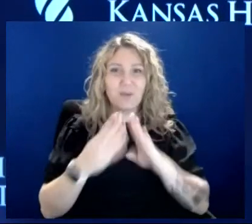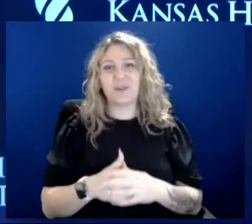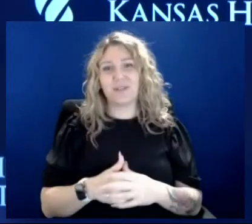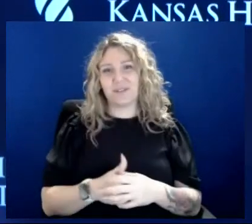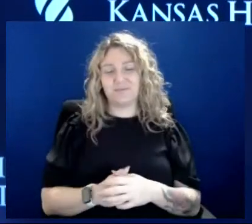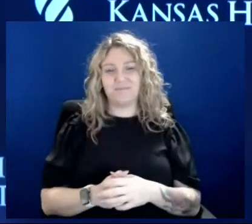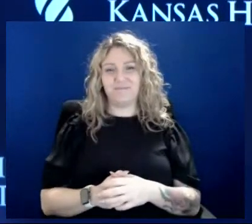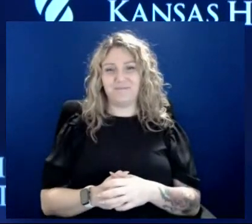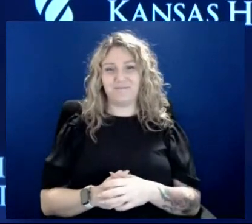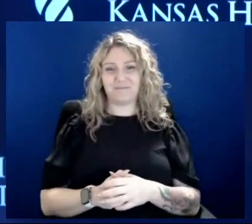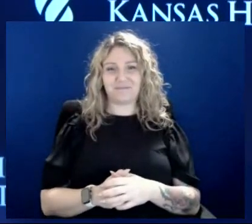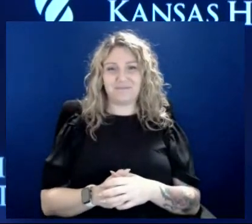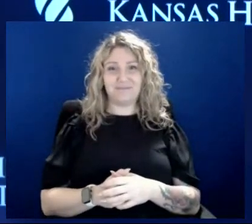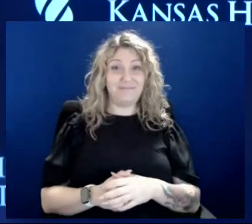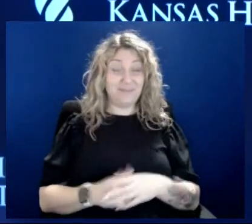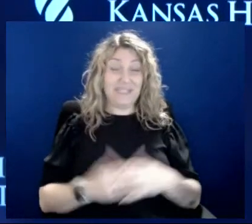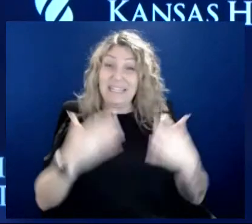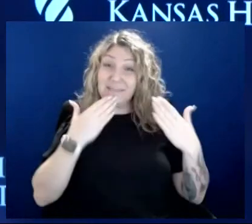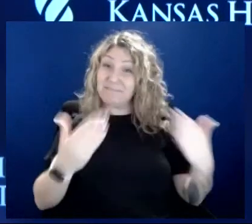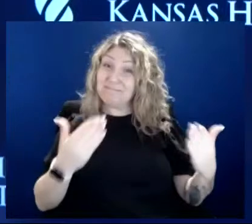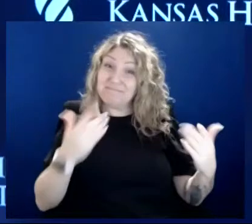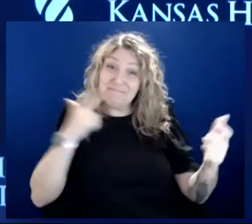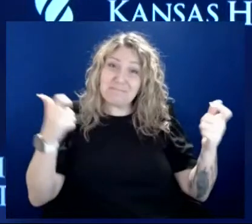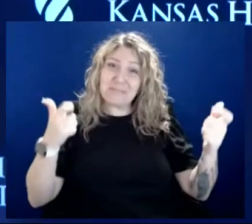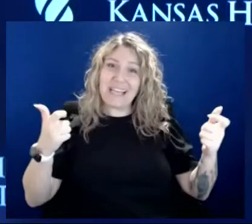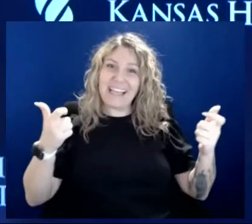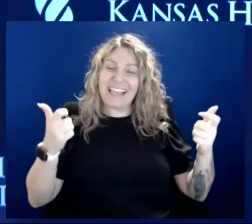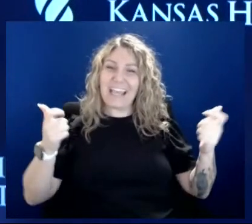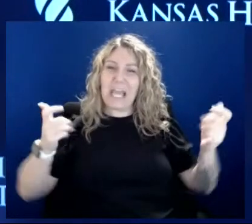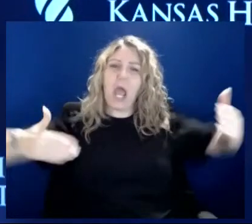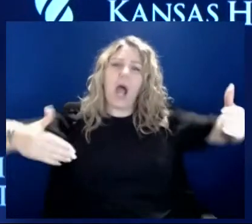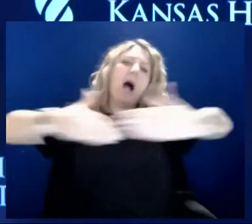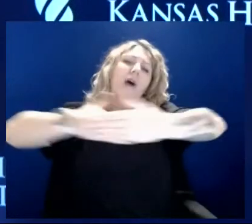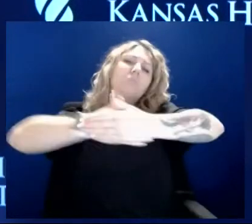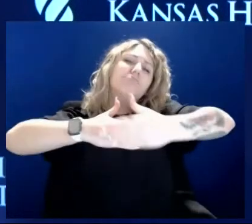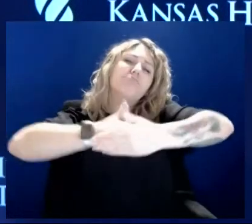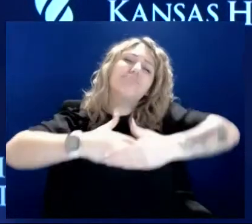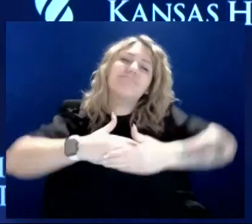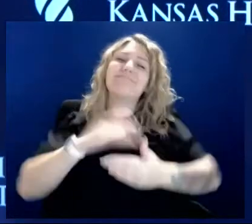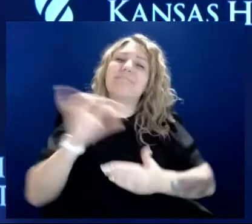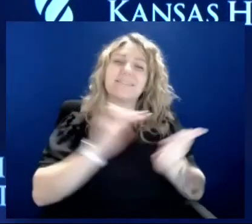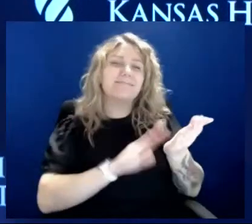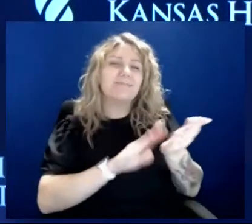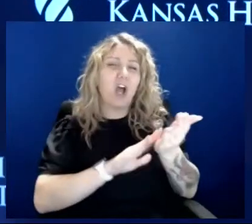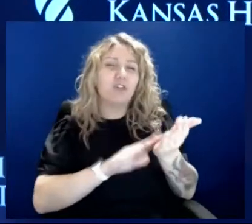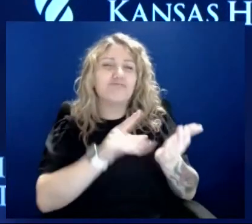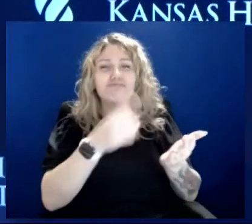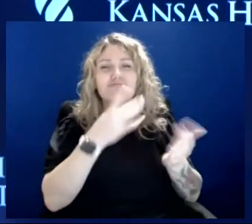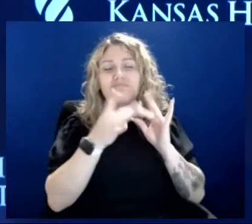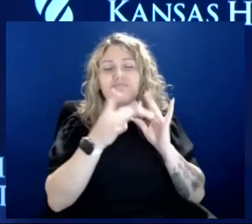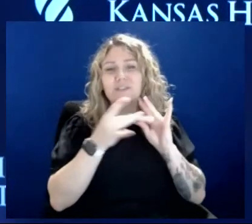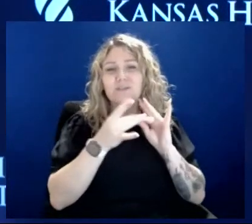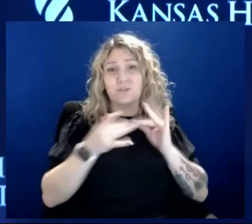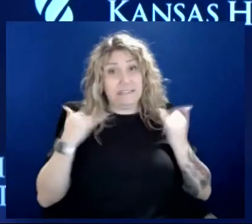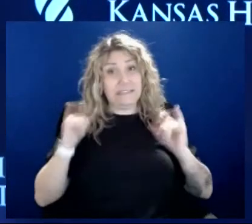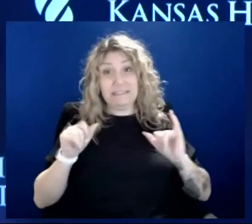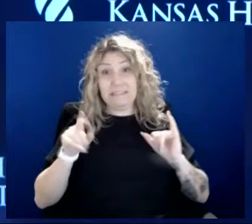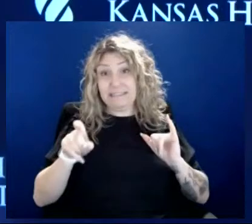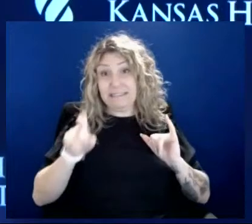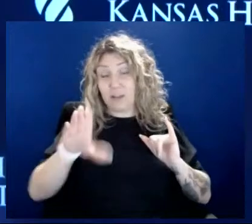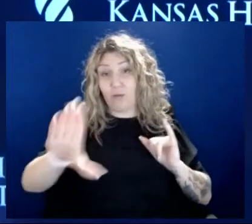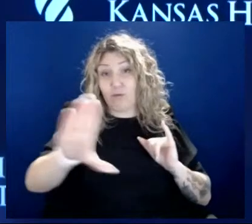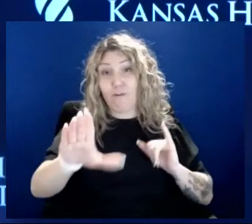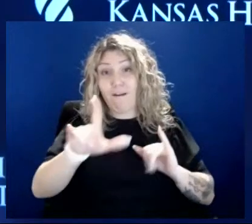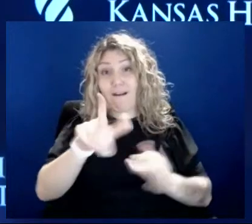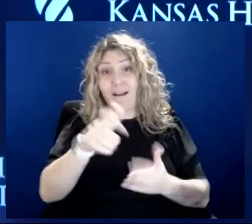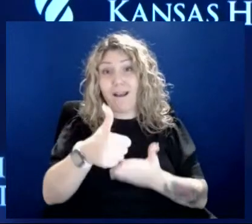and give them a big air hug, as Dr. Satterwhite mentioned, because we still need their help and support moving